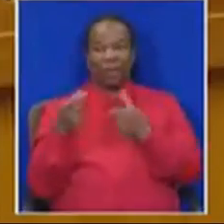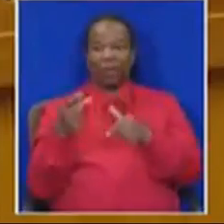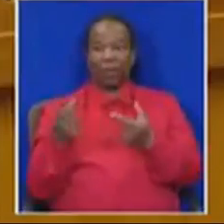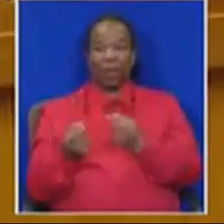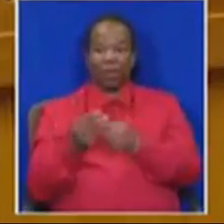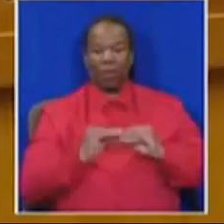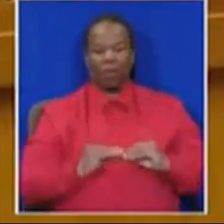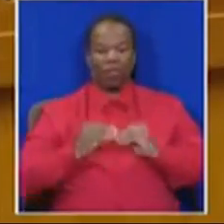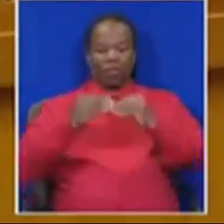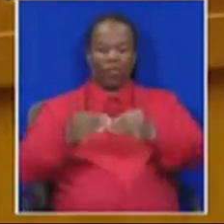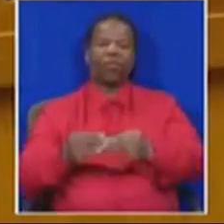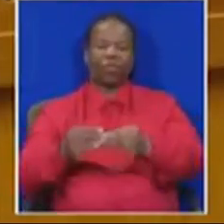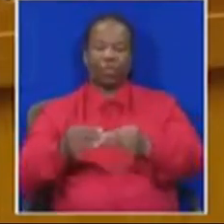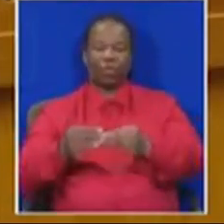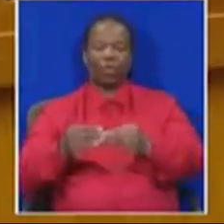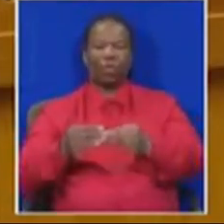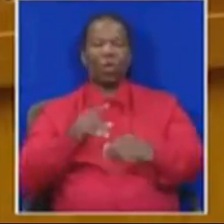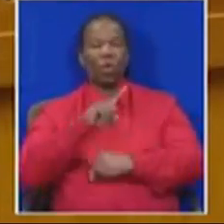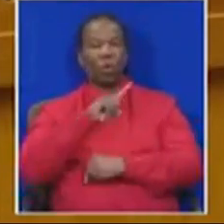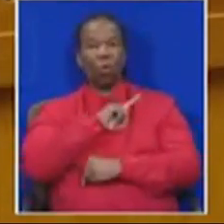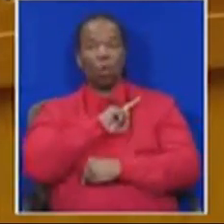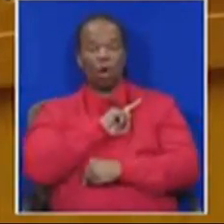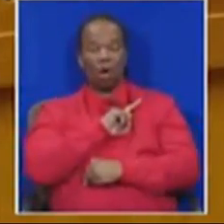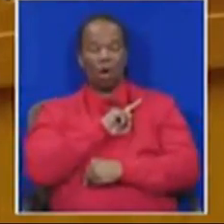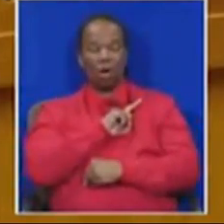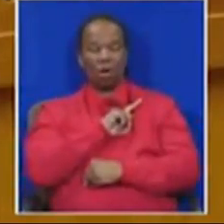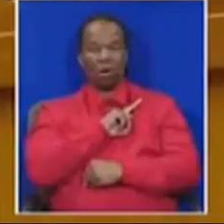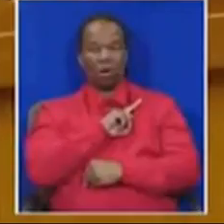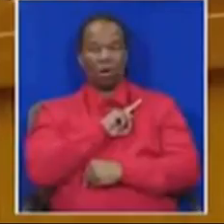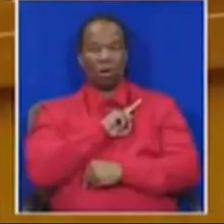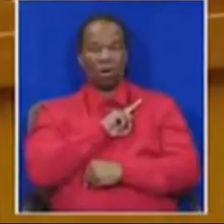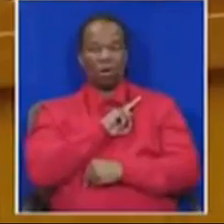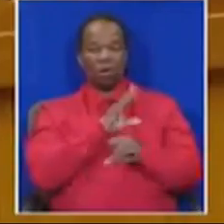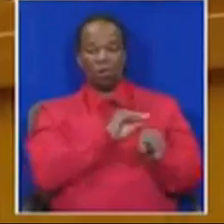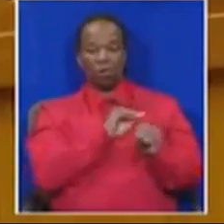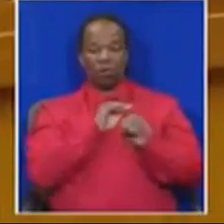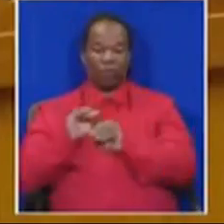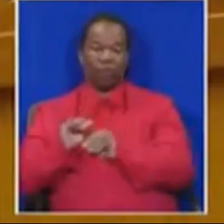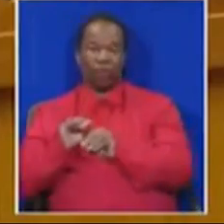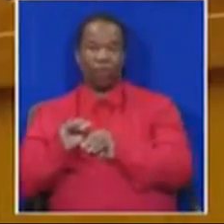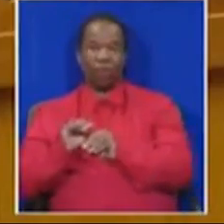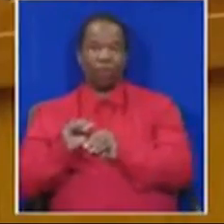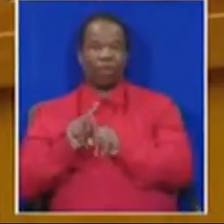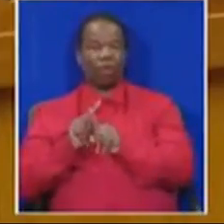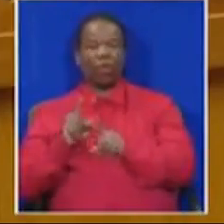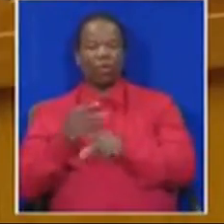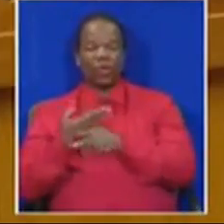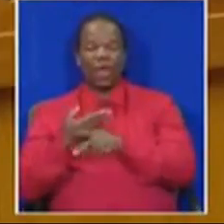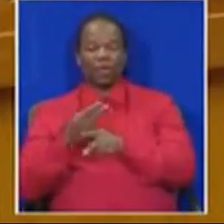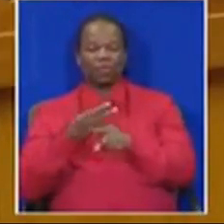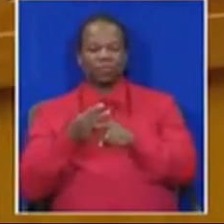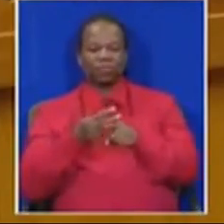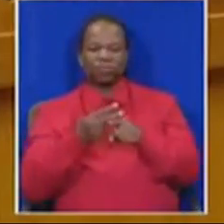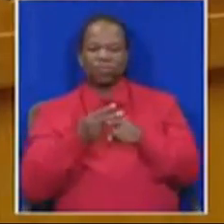but was delayed so that we could properly and carefully